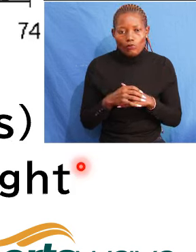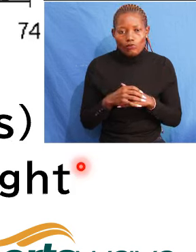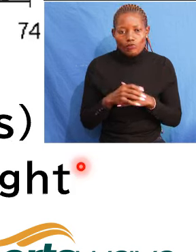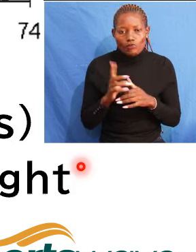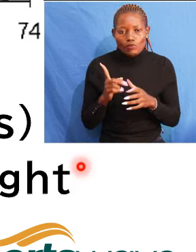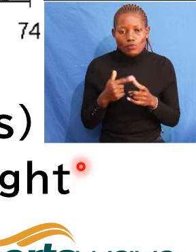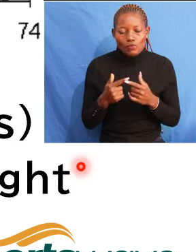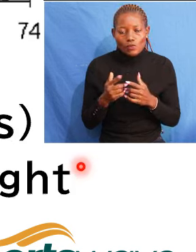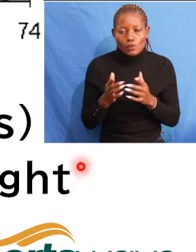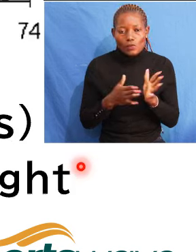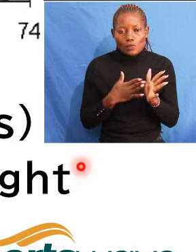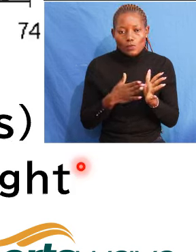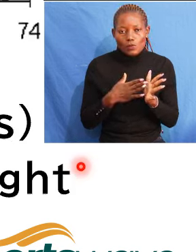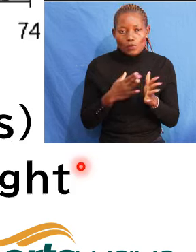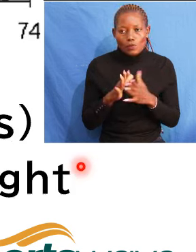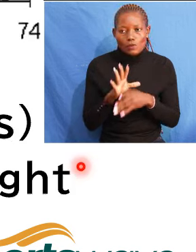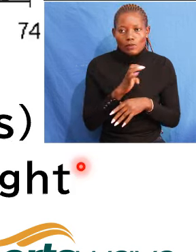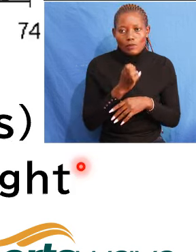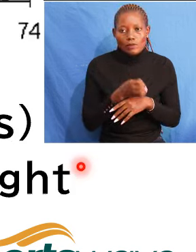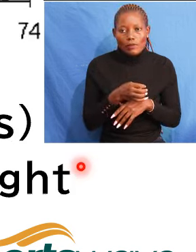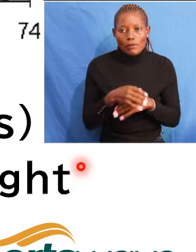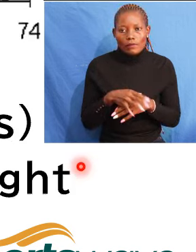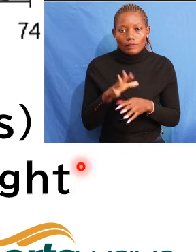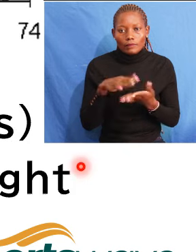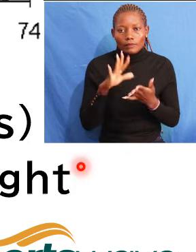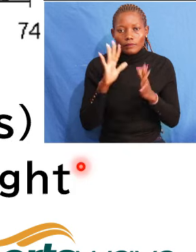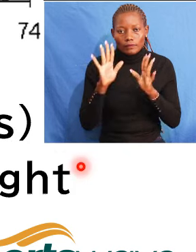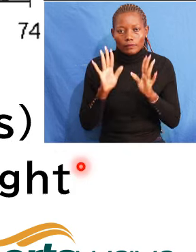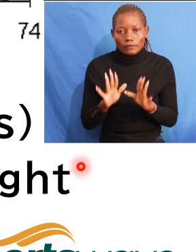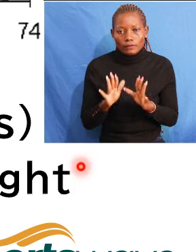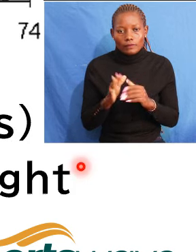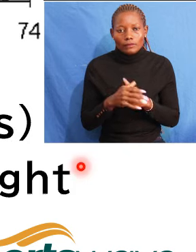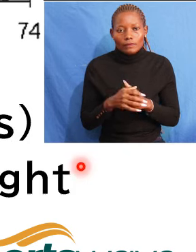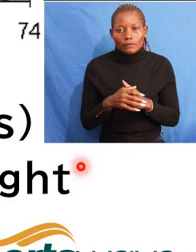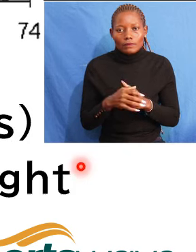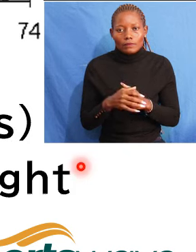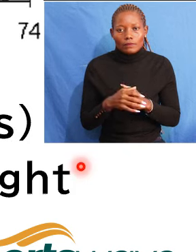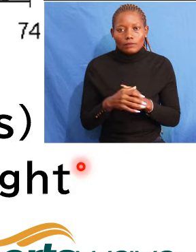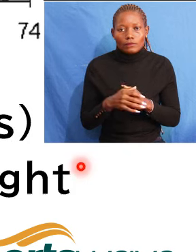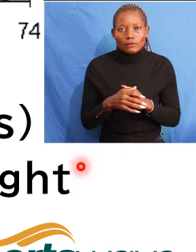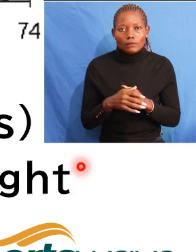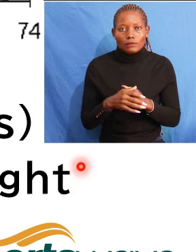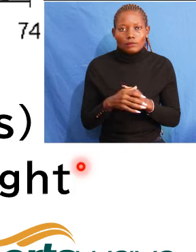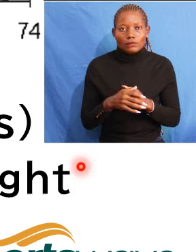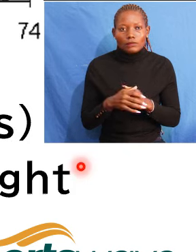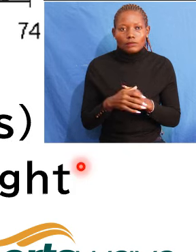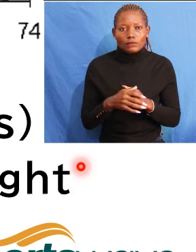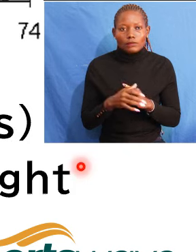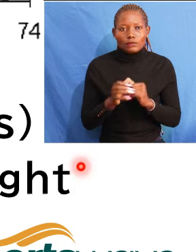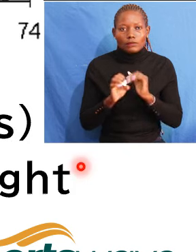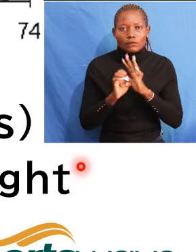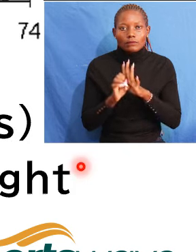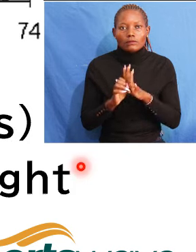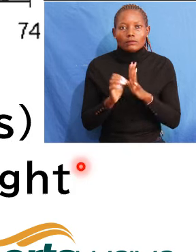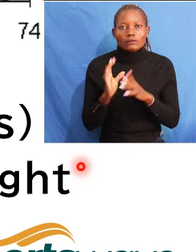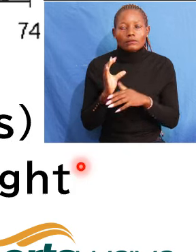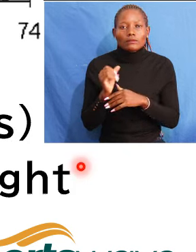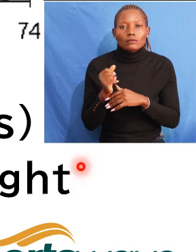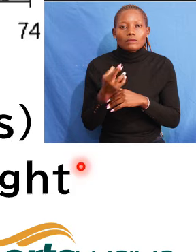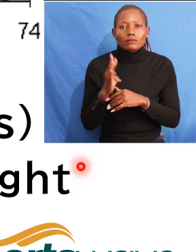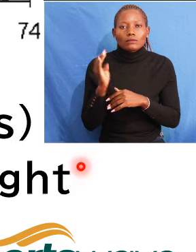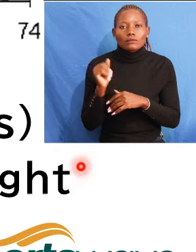the quick energy replenishment is more important after the exercise, like carbohydrates.